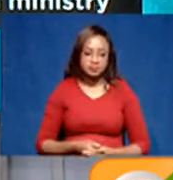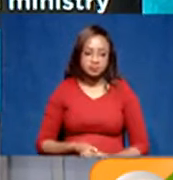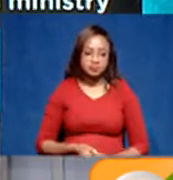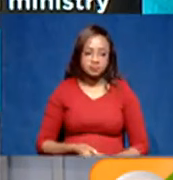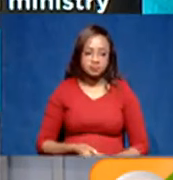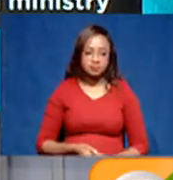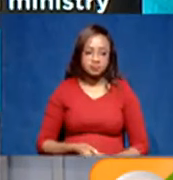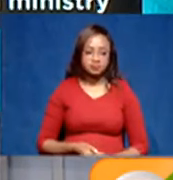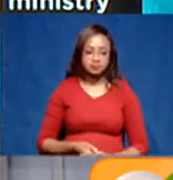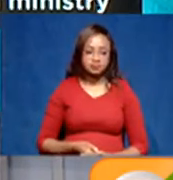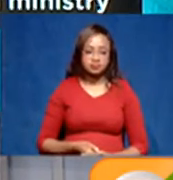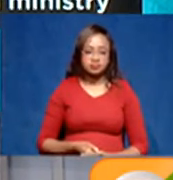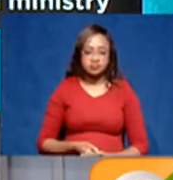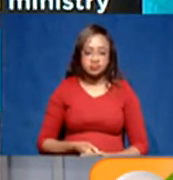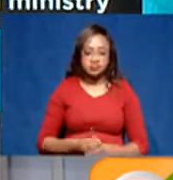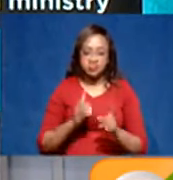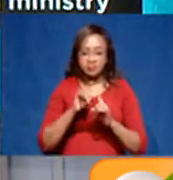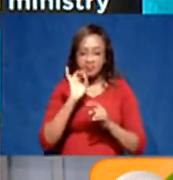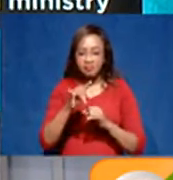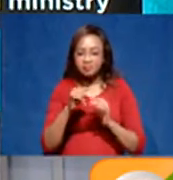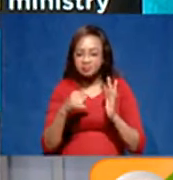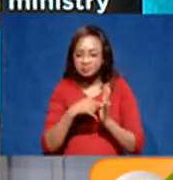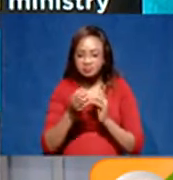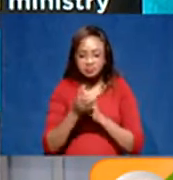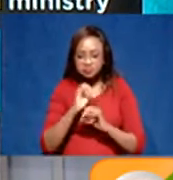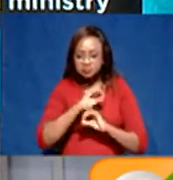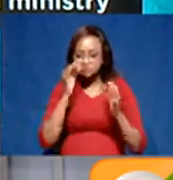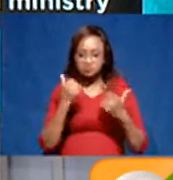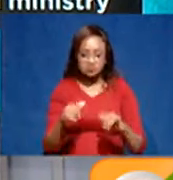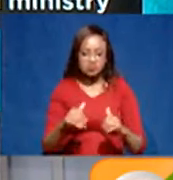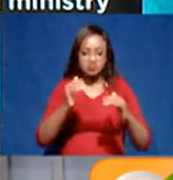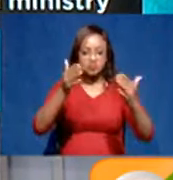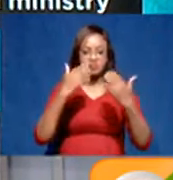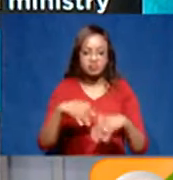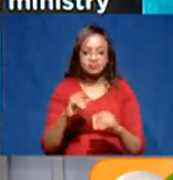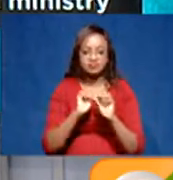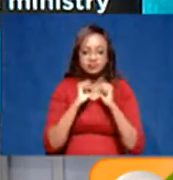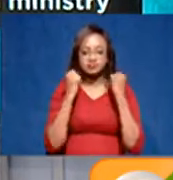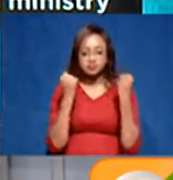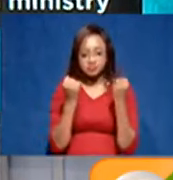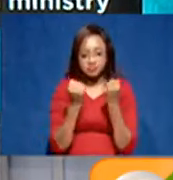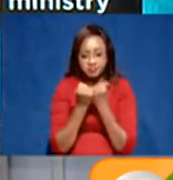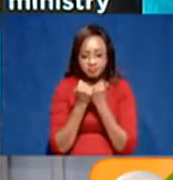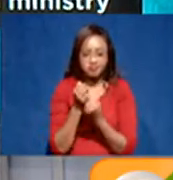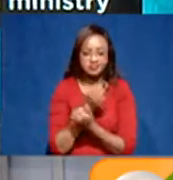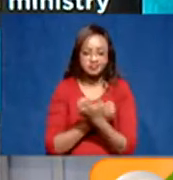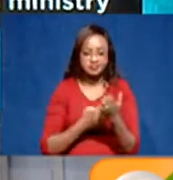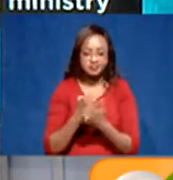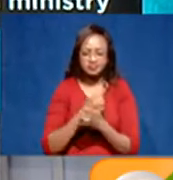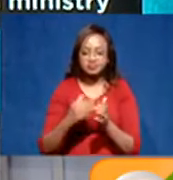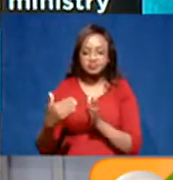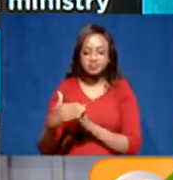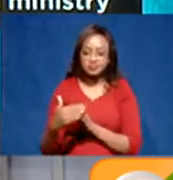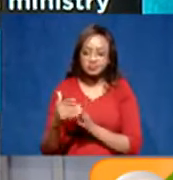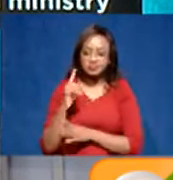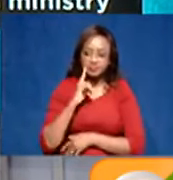course, the regulations do not go beyond that in defining what that is. Any other socioeconomic aspects? Now, this is a very broad statement. Any